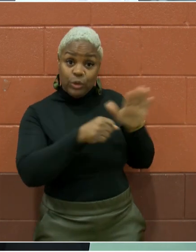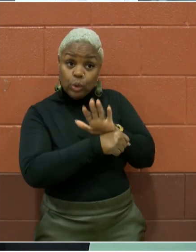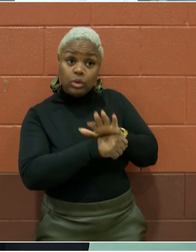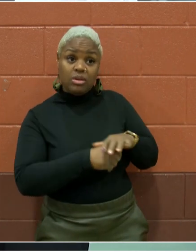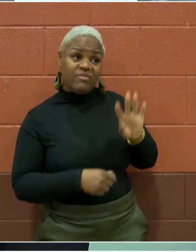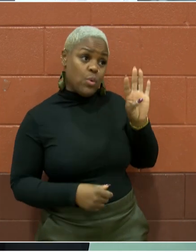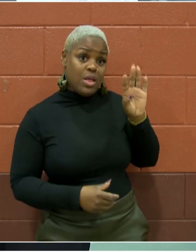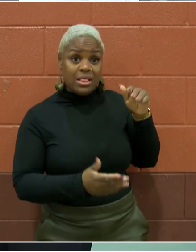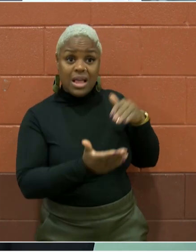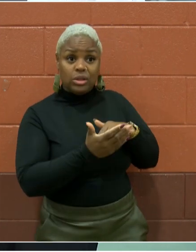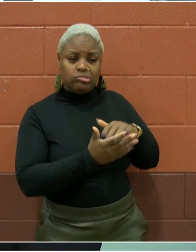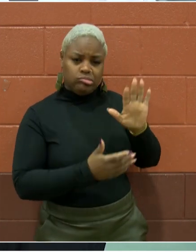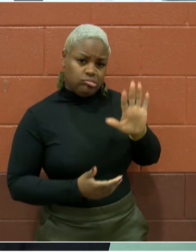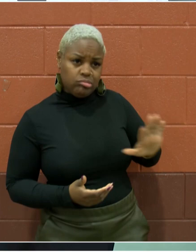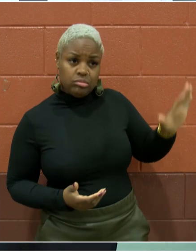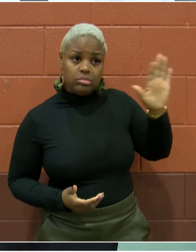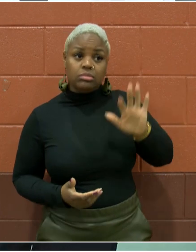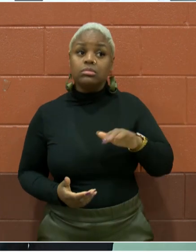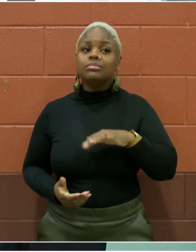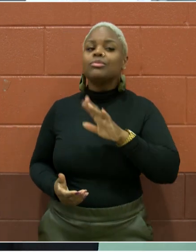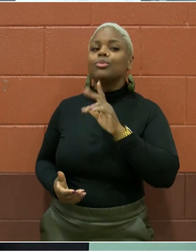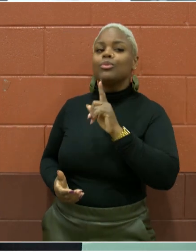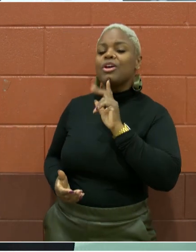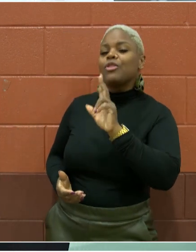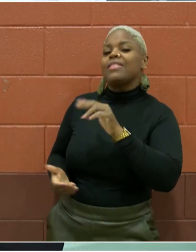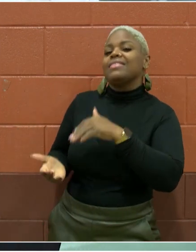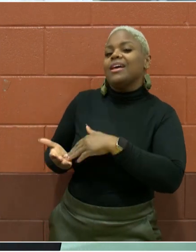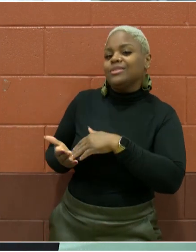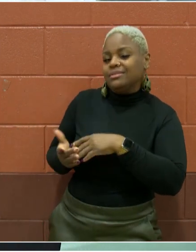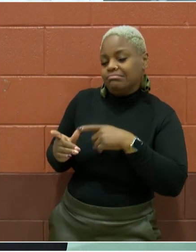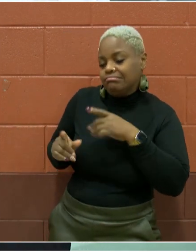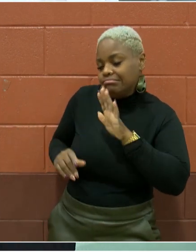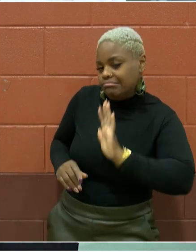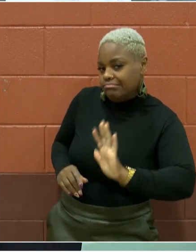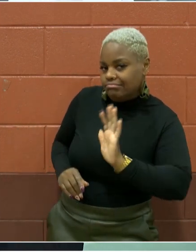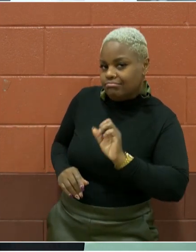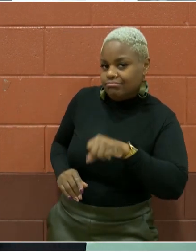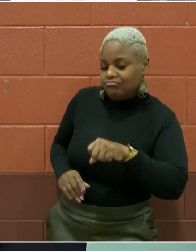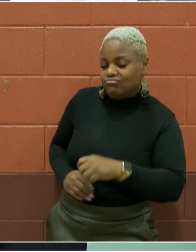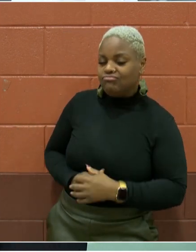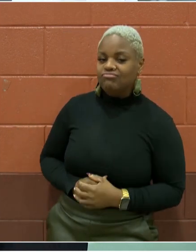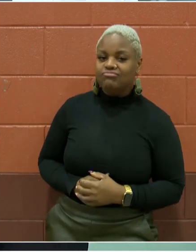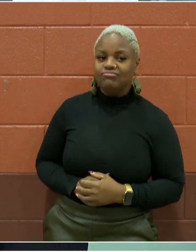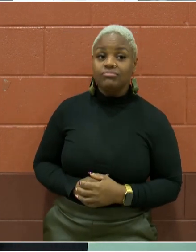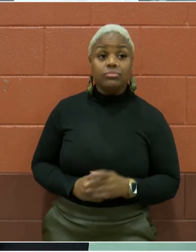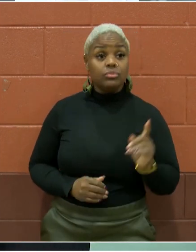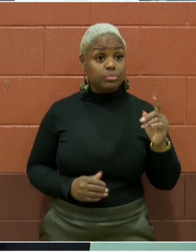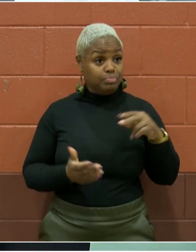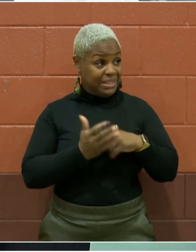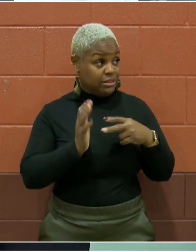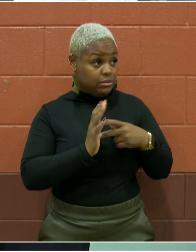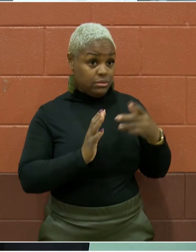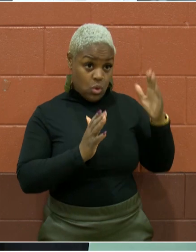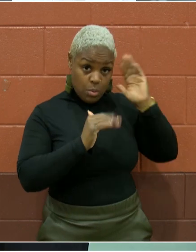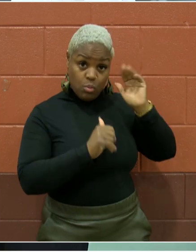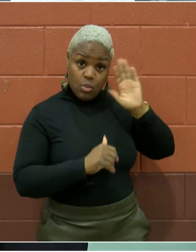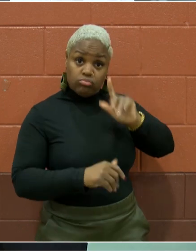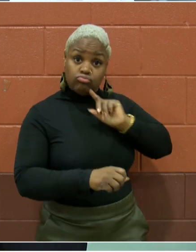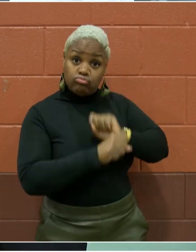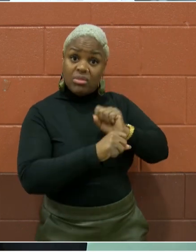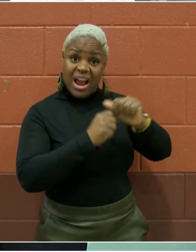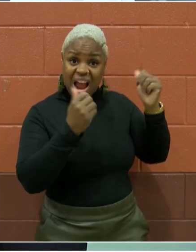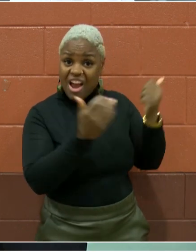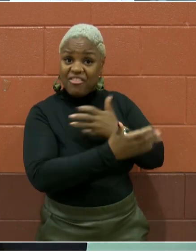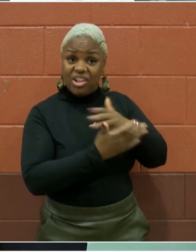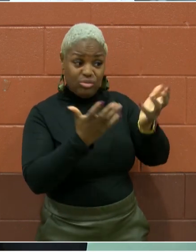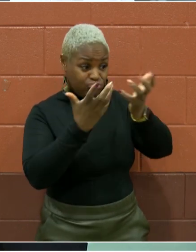and change. Whatever. 3,331. We're hopeful, right? We're hopeful, we're yes, hopeful. sir. Yes, Okay. sir. I mean, there's a lot of training that goes on in the Metropolitan Right. Police Department, So- but certainly